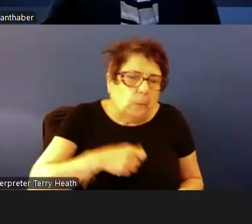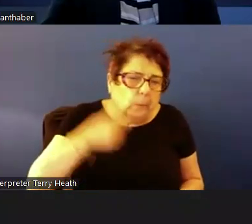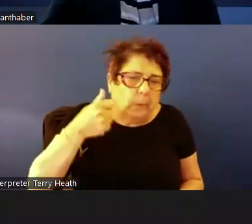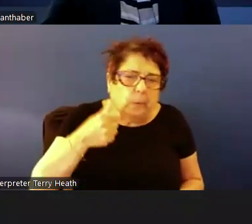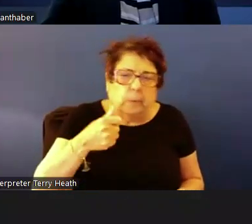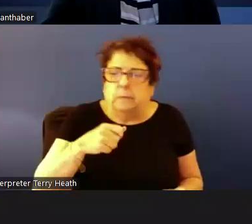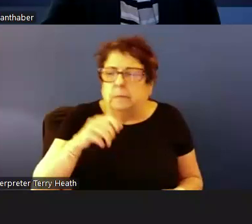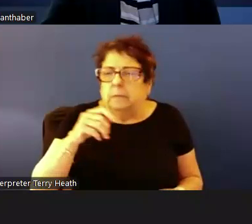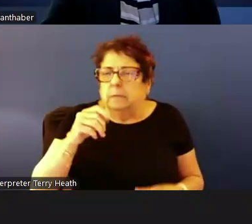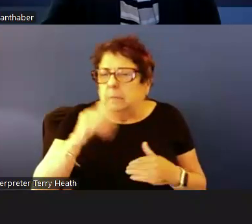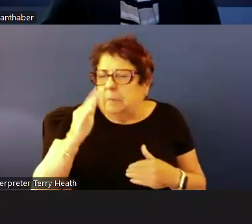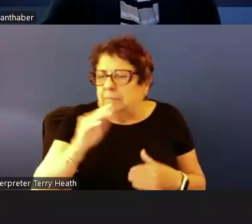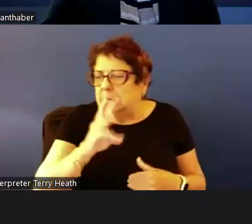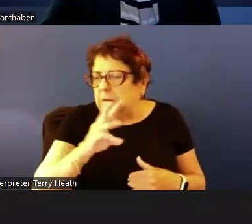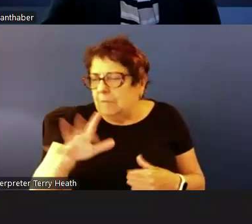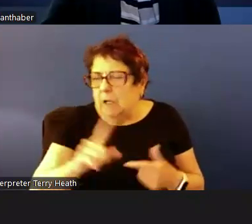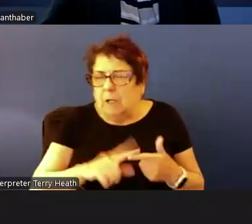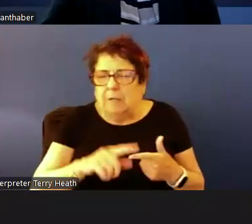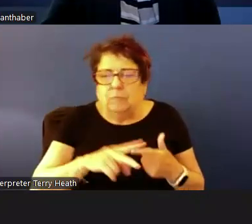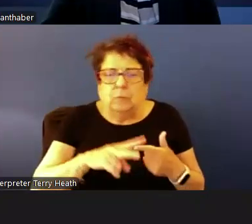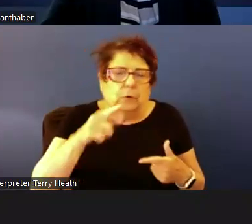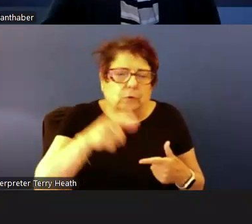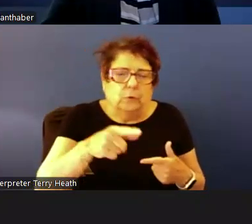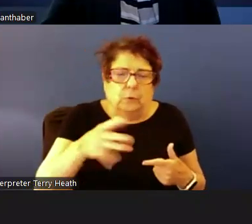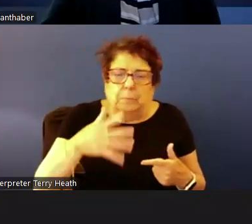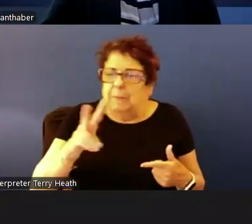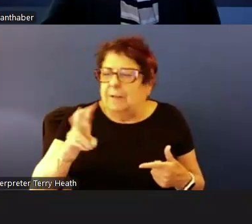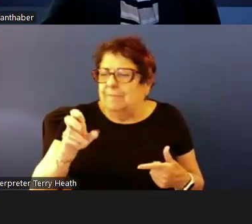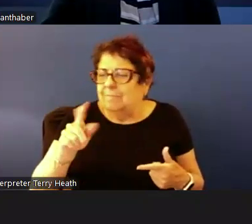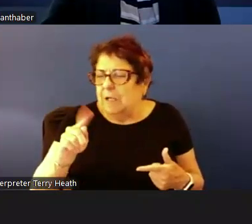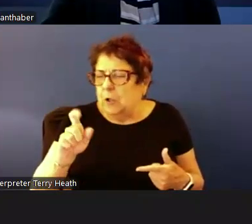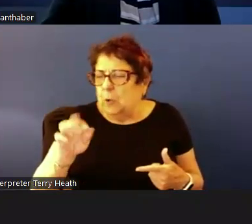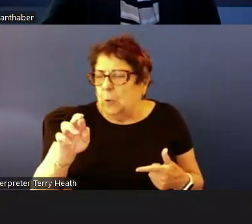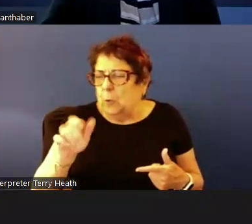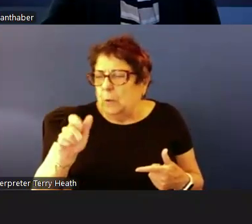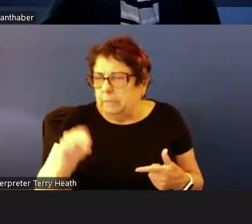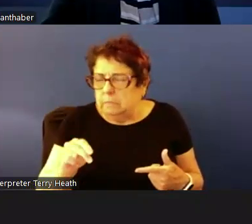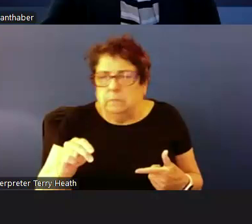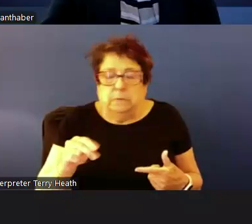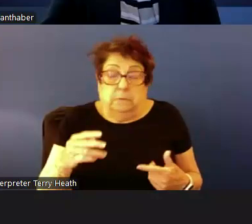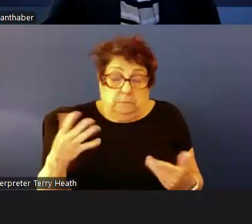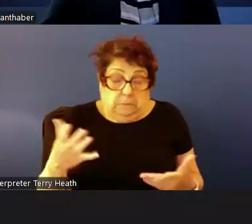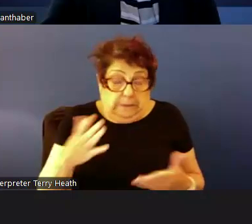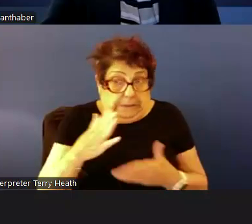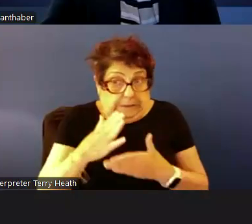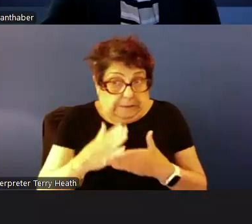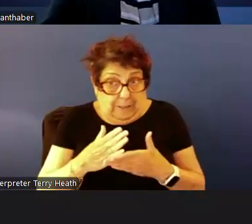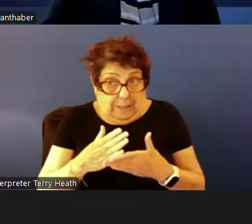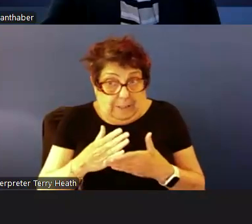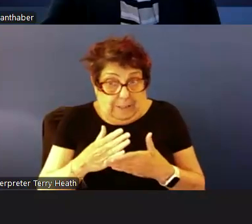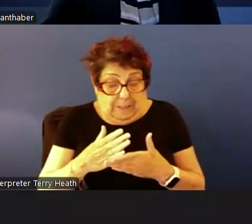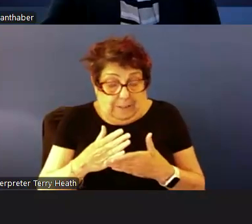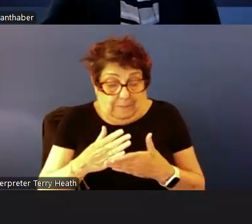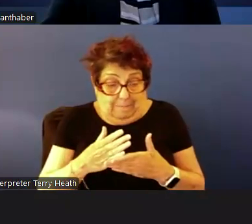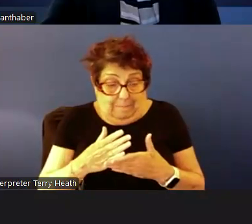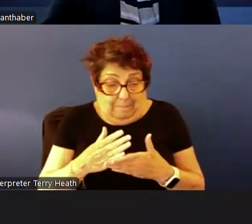of people. And then finally, some have a provision where you can pay, the taxes can